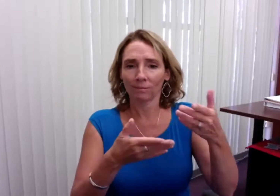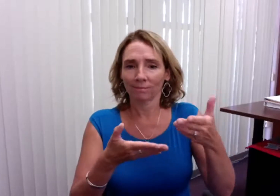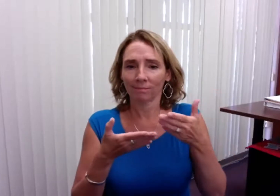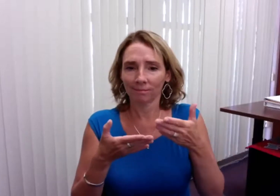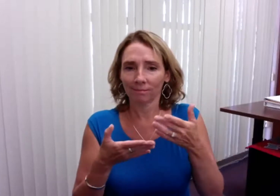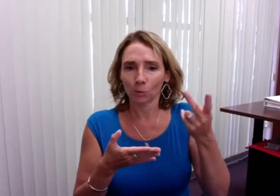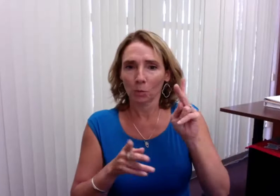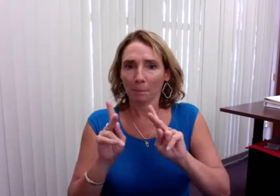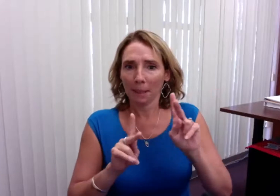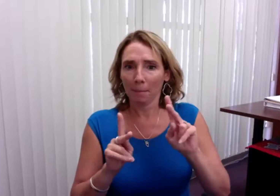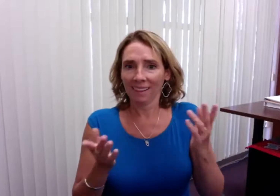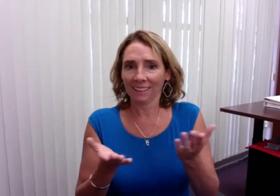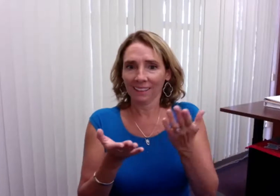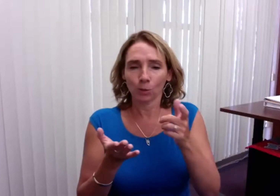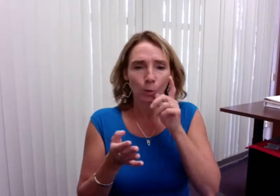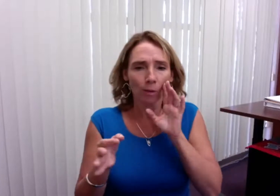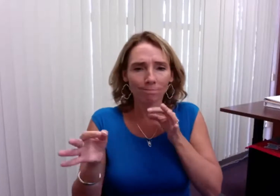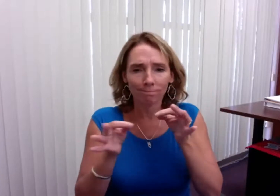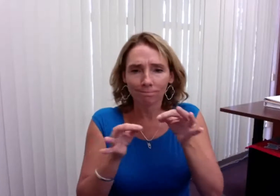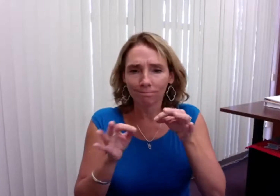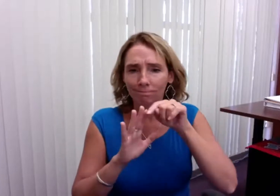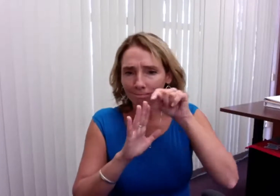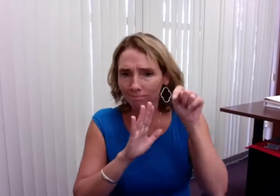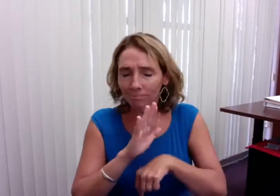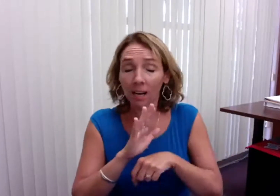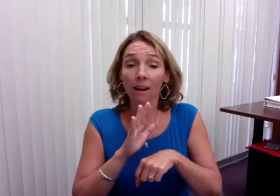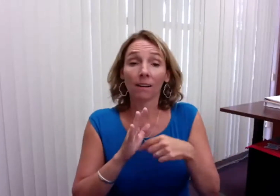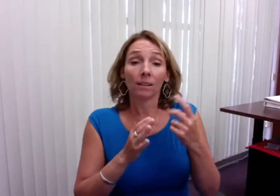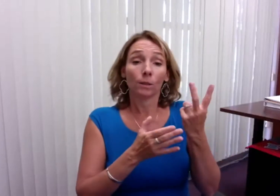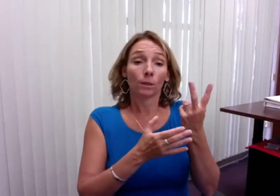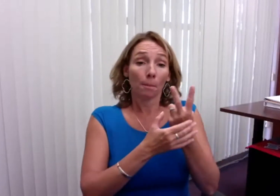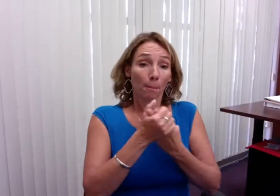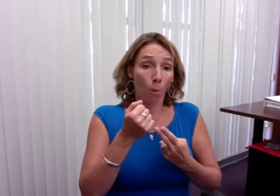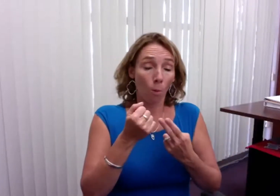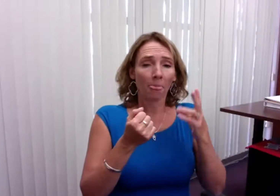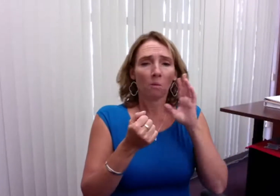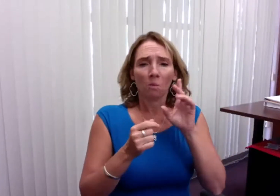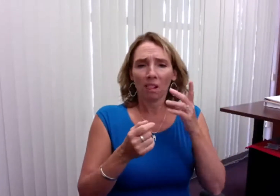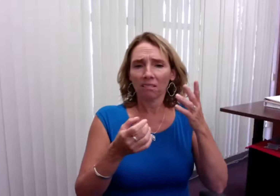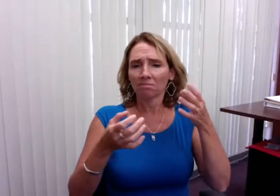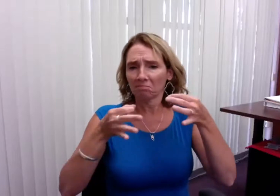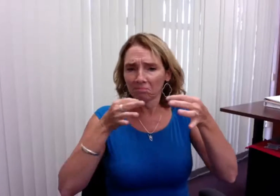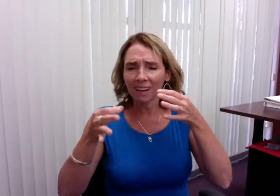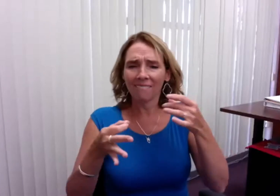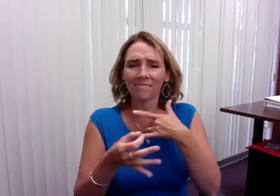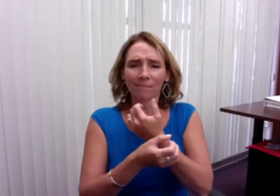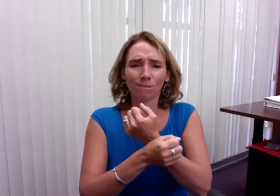very happy and honored to have two individuals here today that are going to walk us through this.